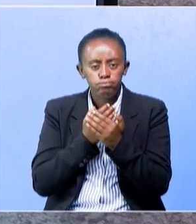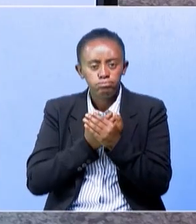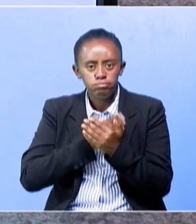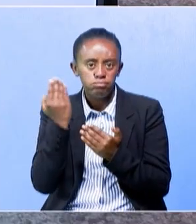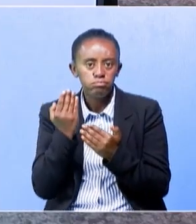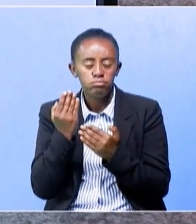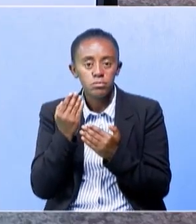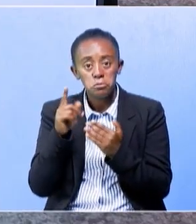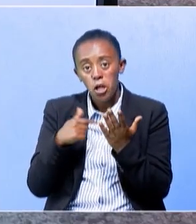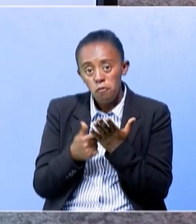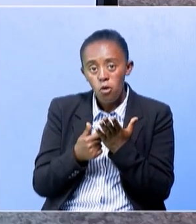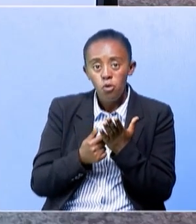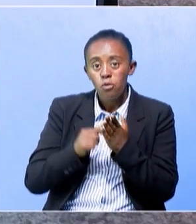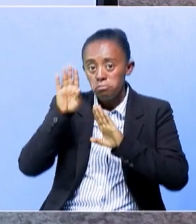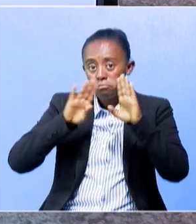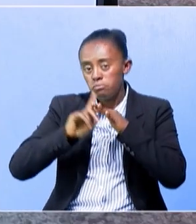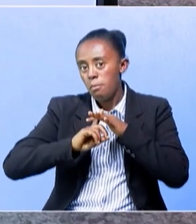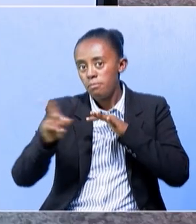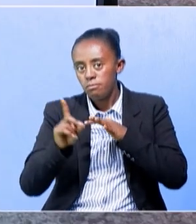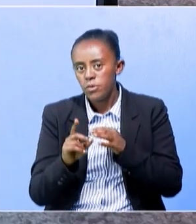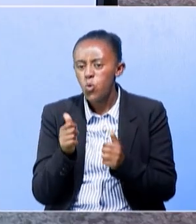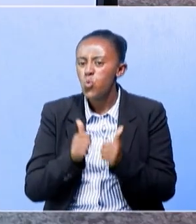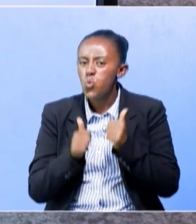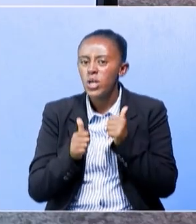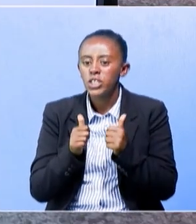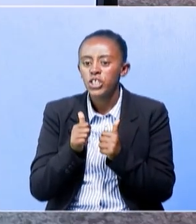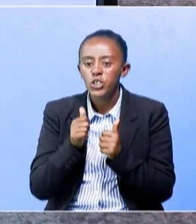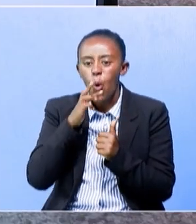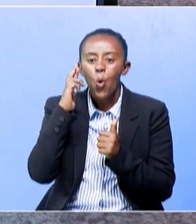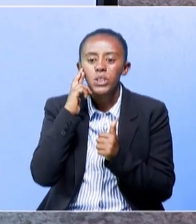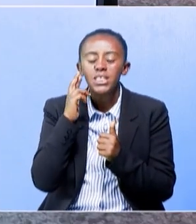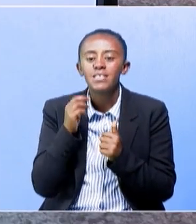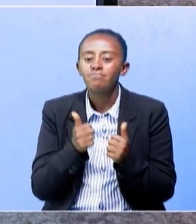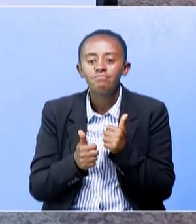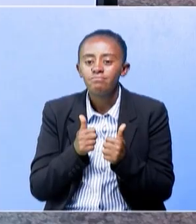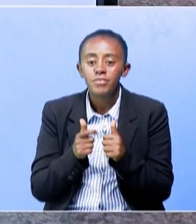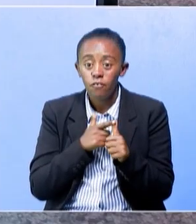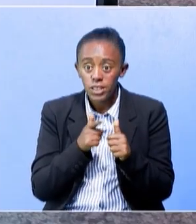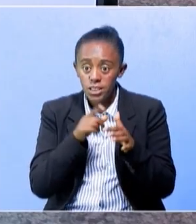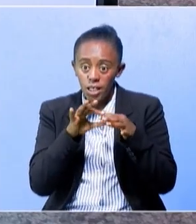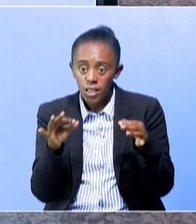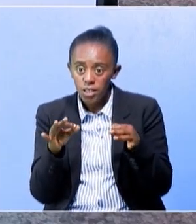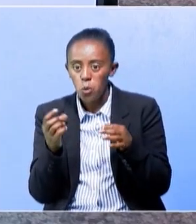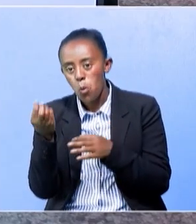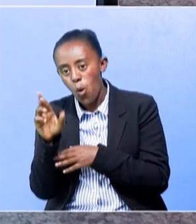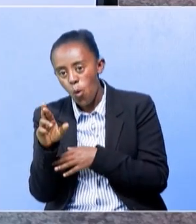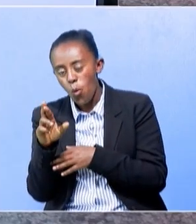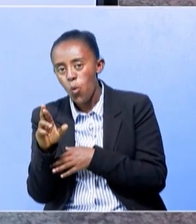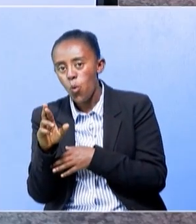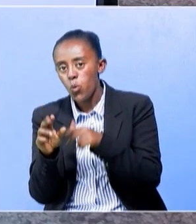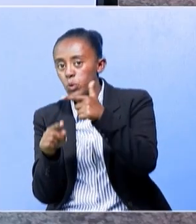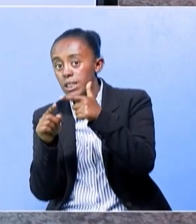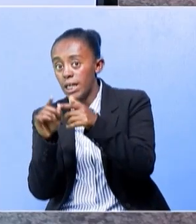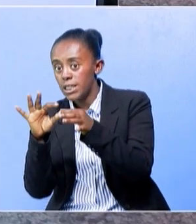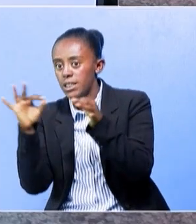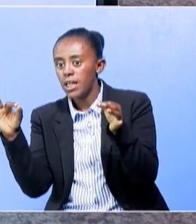he missed the bus. Which one the cause? The first sentence or the second